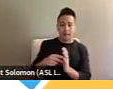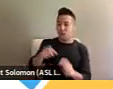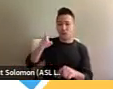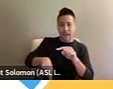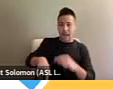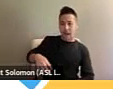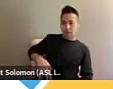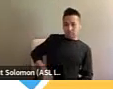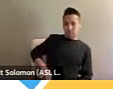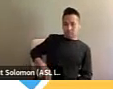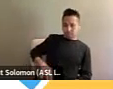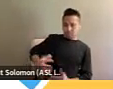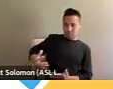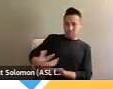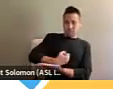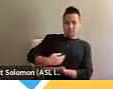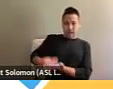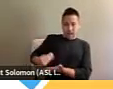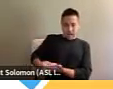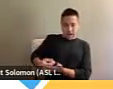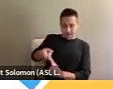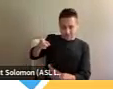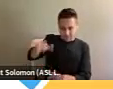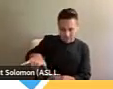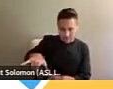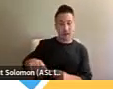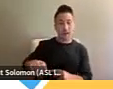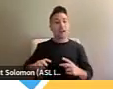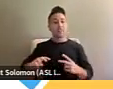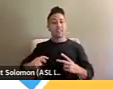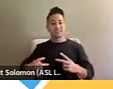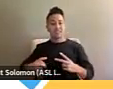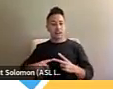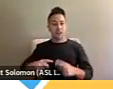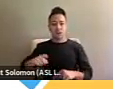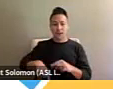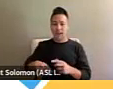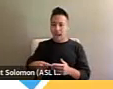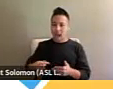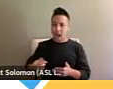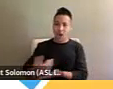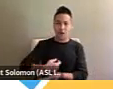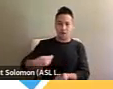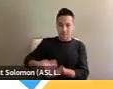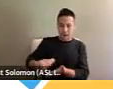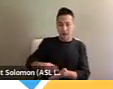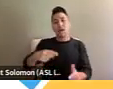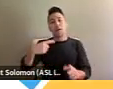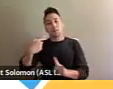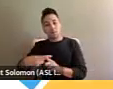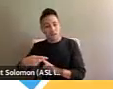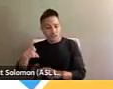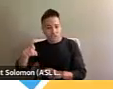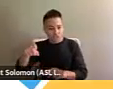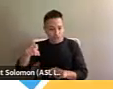off of it. And the second one is that you can't make money and you have to share alike.